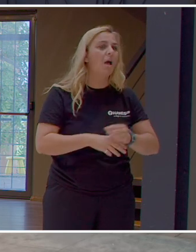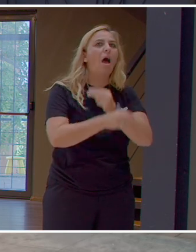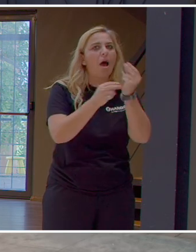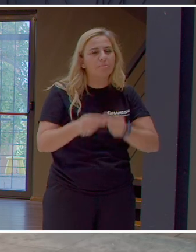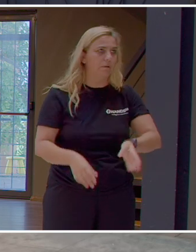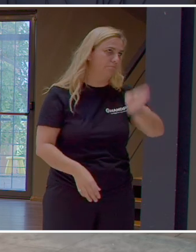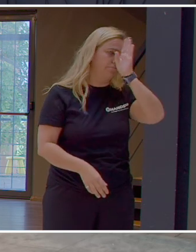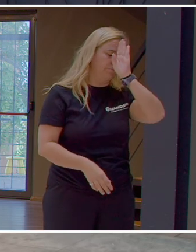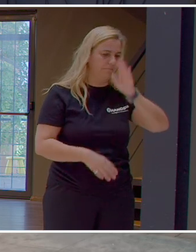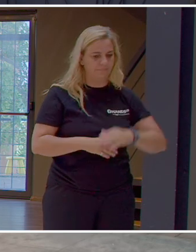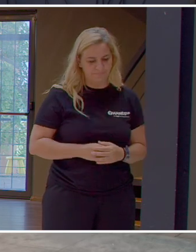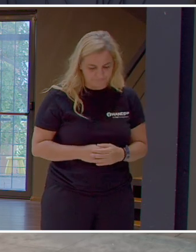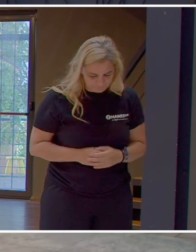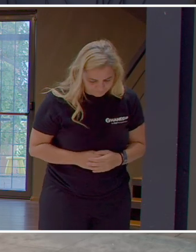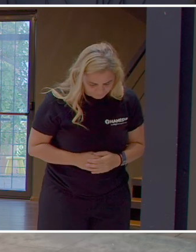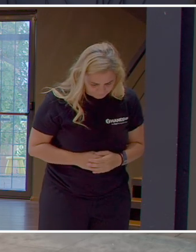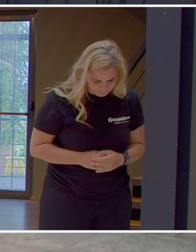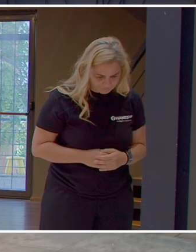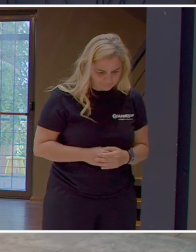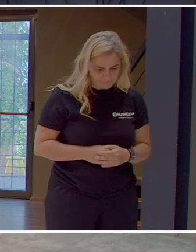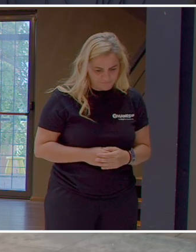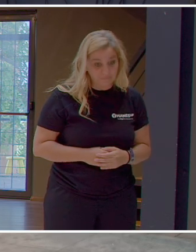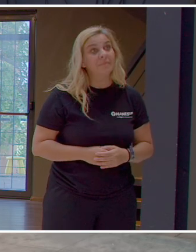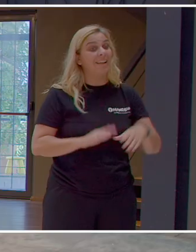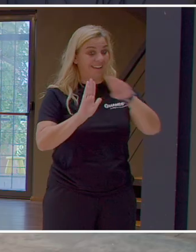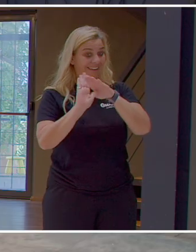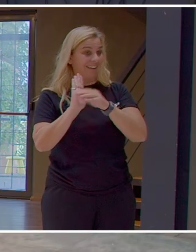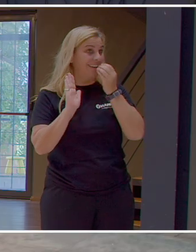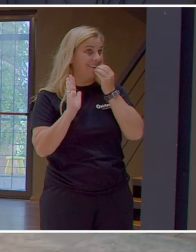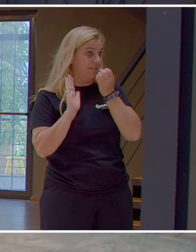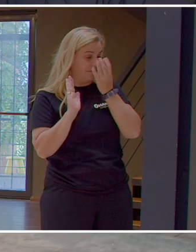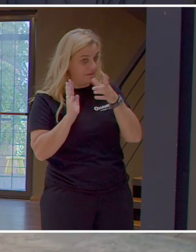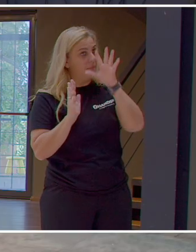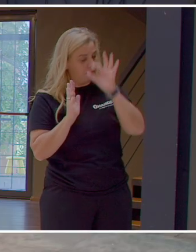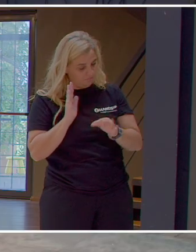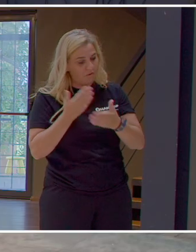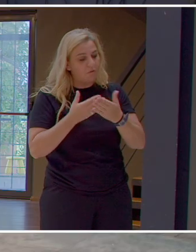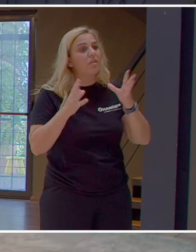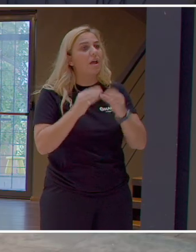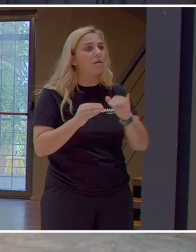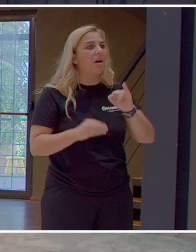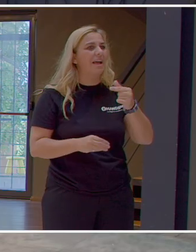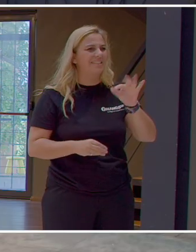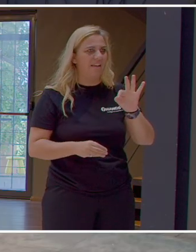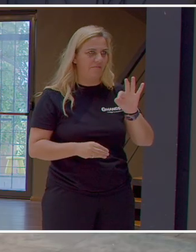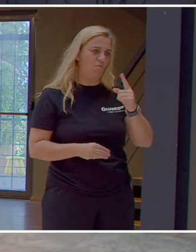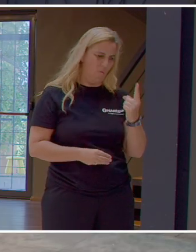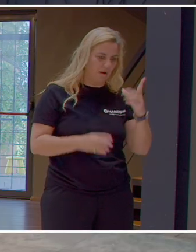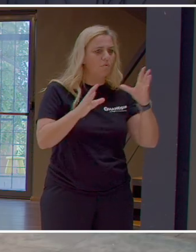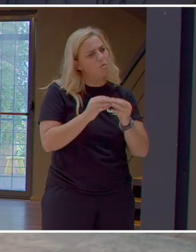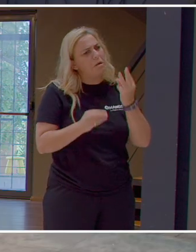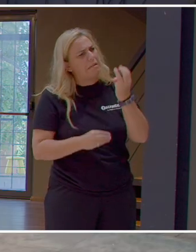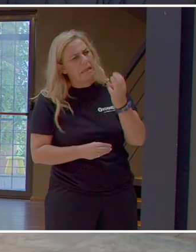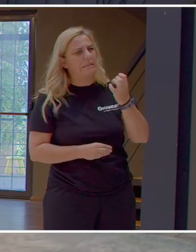anything they shouldn't. And the plant diets can reduce IGF-1 by 20 to 30%. And